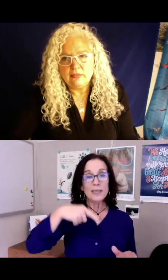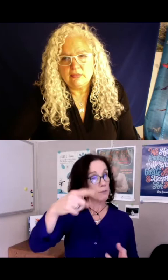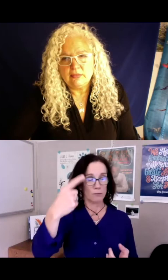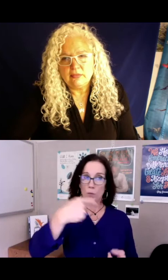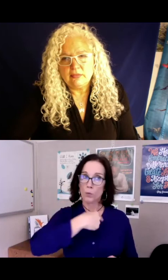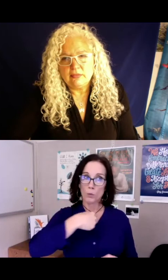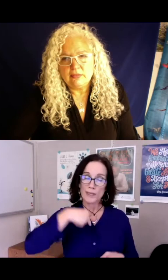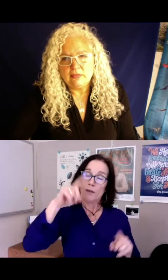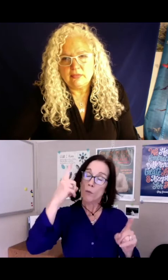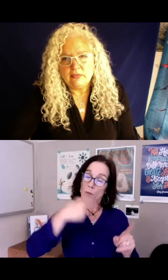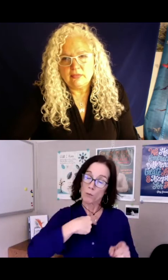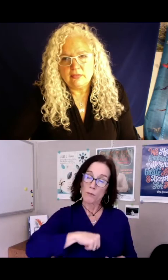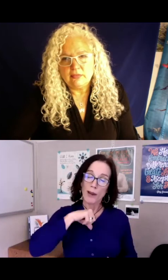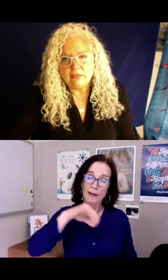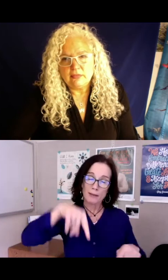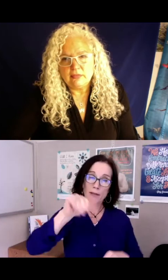So